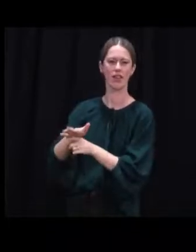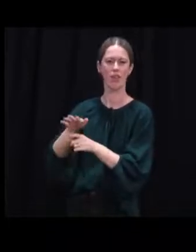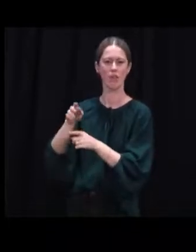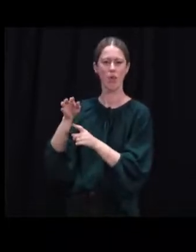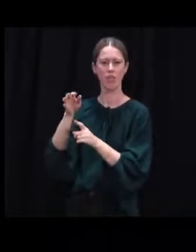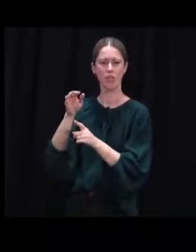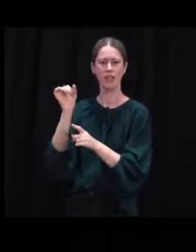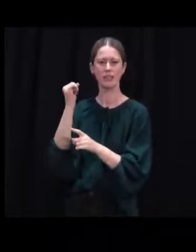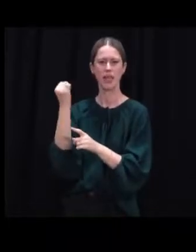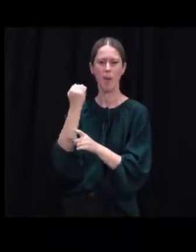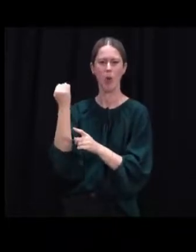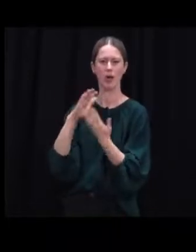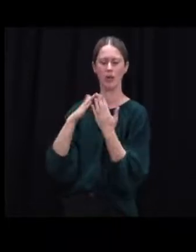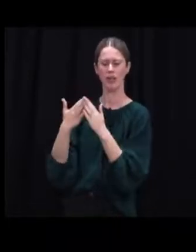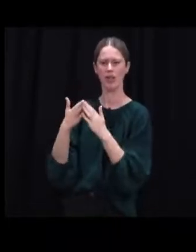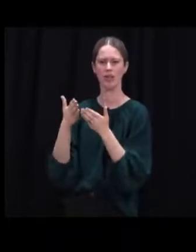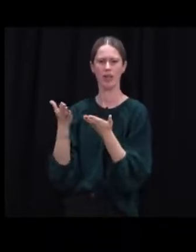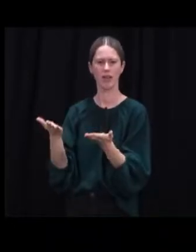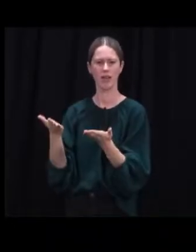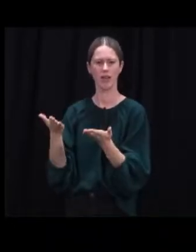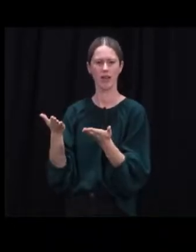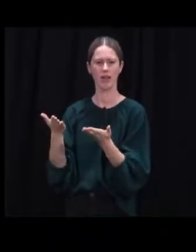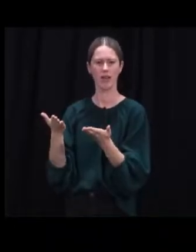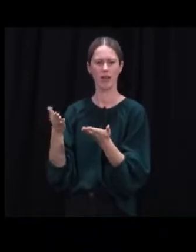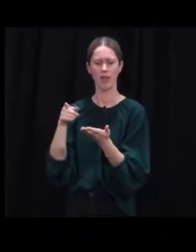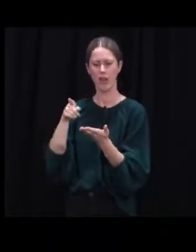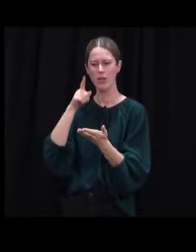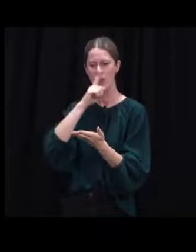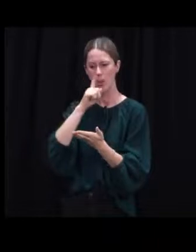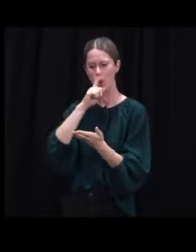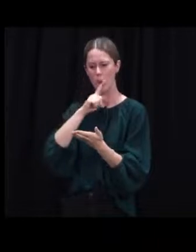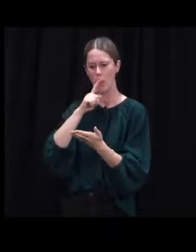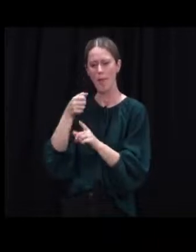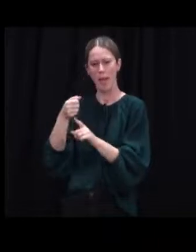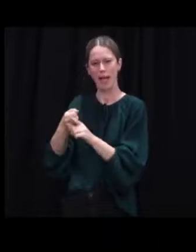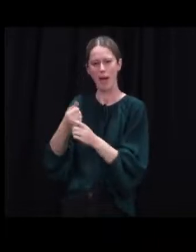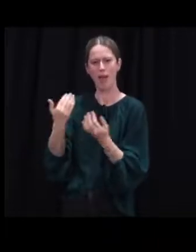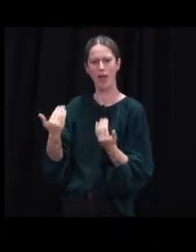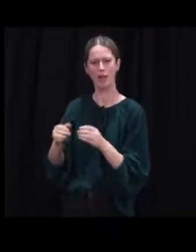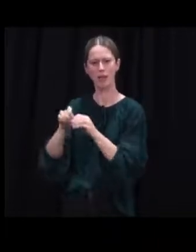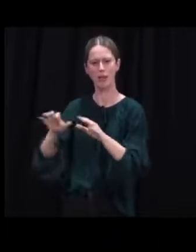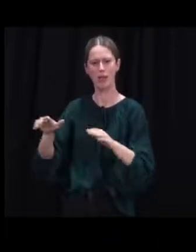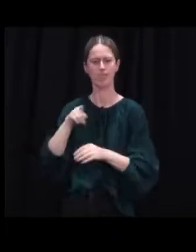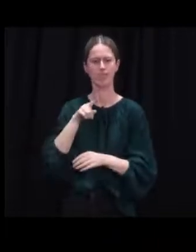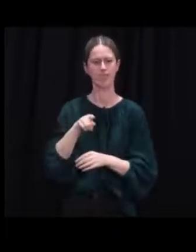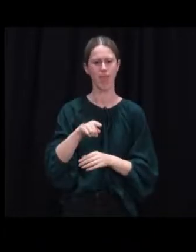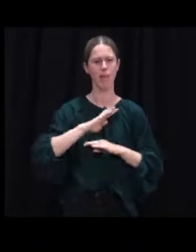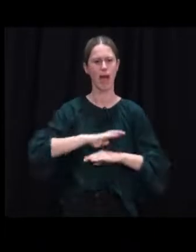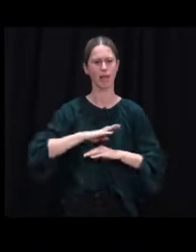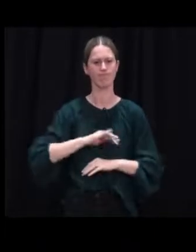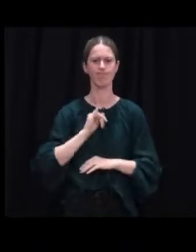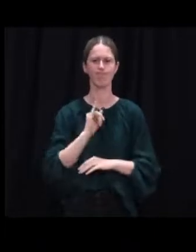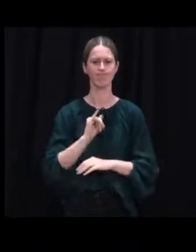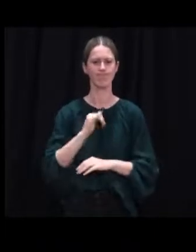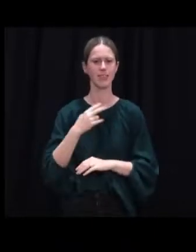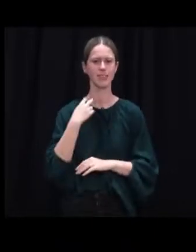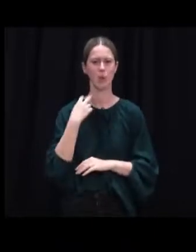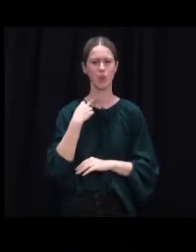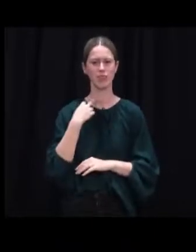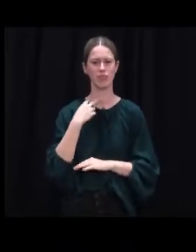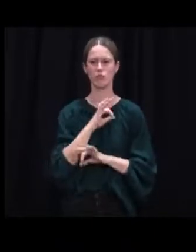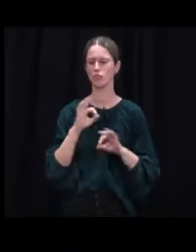ministry yesterday identify that there are some racist remarks and comments being directed at the people in our Samoan community